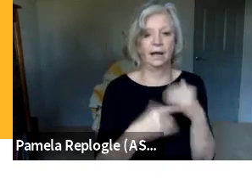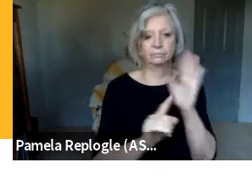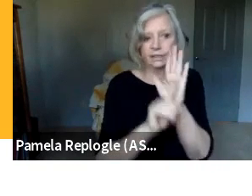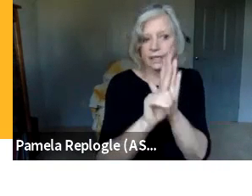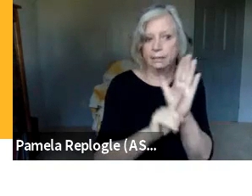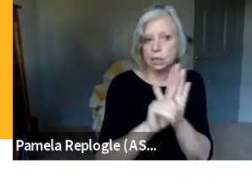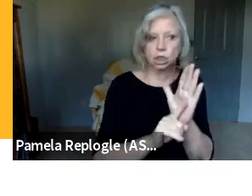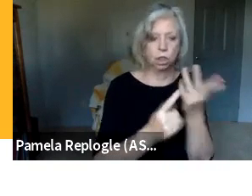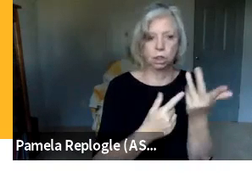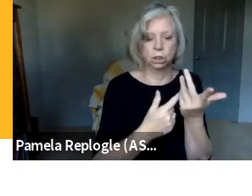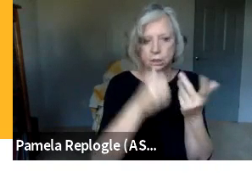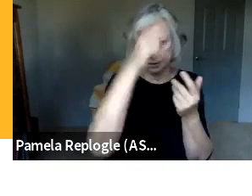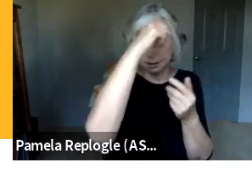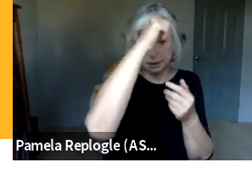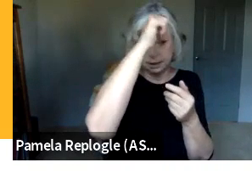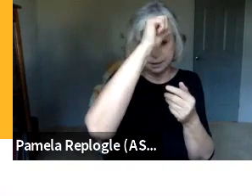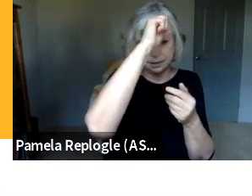on me before entry?